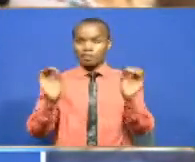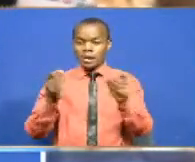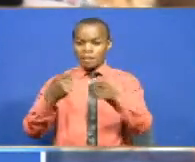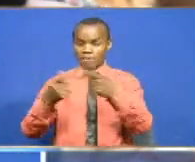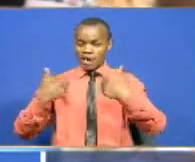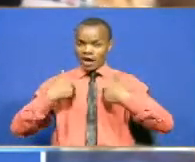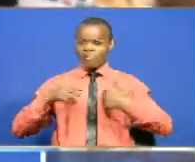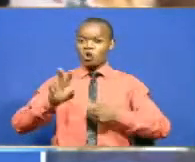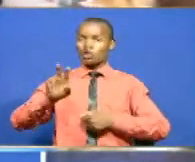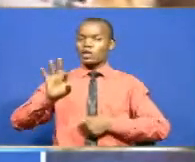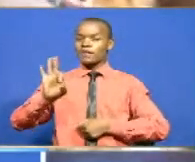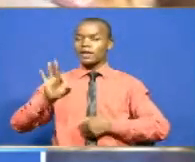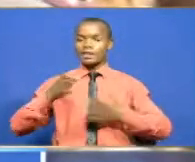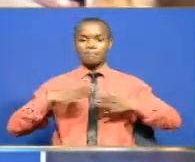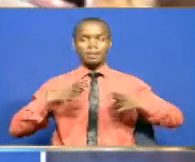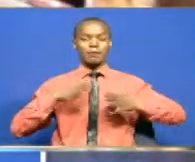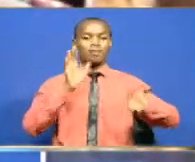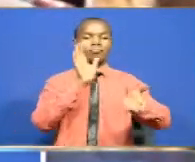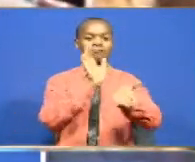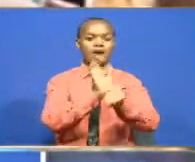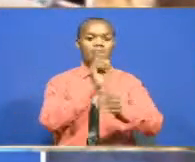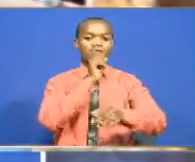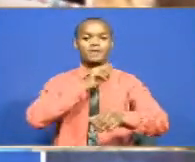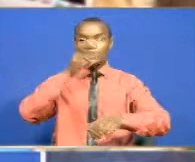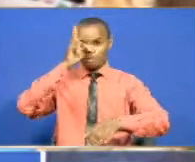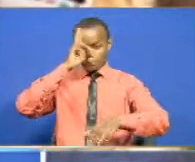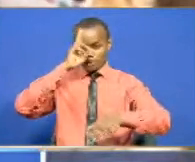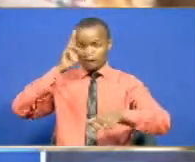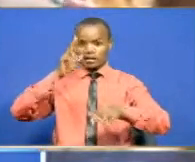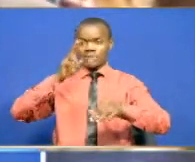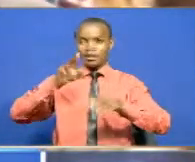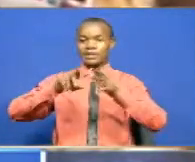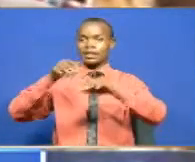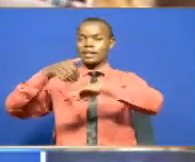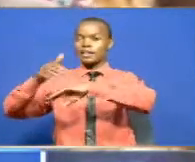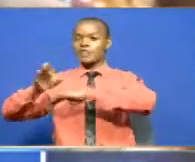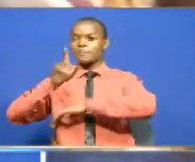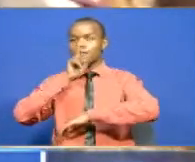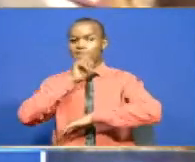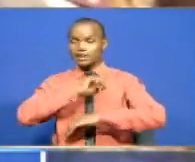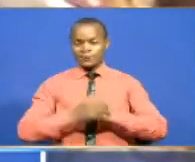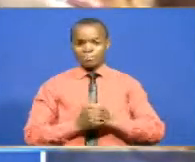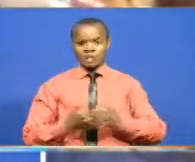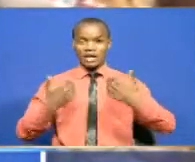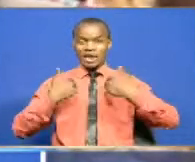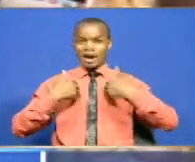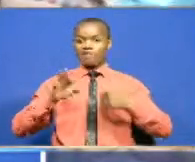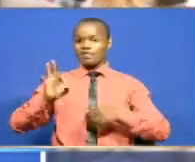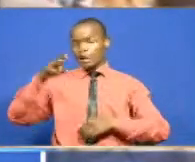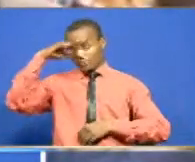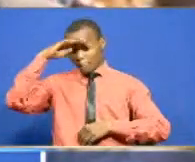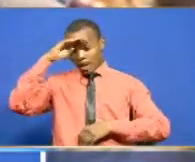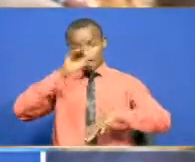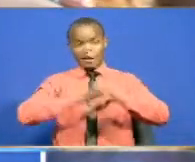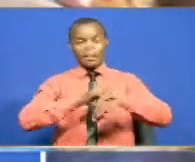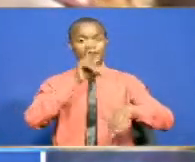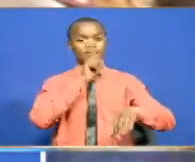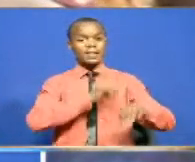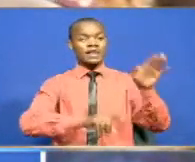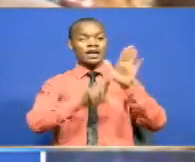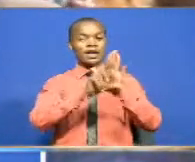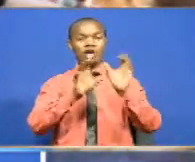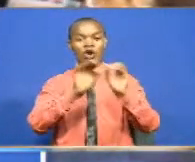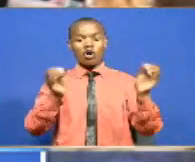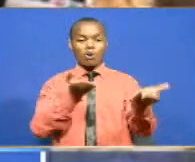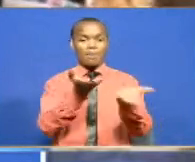23 tumepeleka polisi, tuko namba 3 ambazo tumekuta zikikeuka sheria, na wote tumewapeleka polisi,